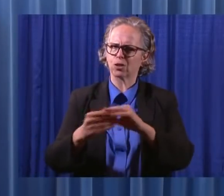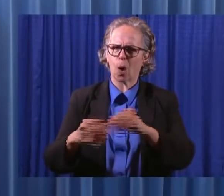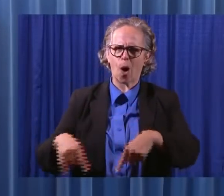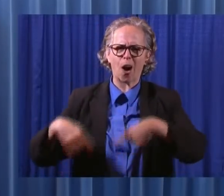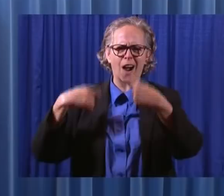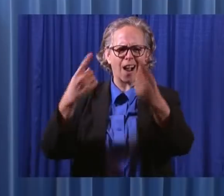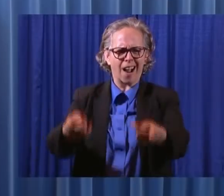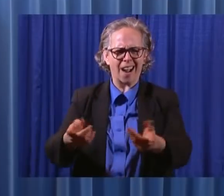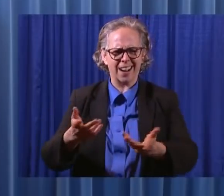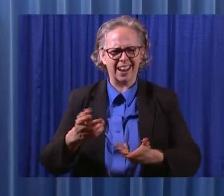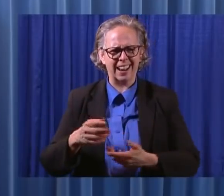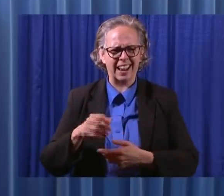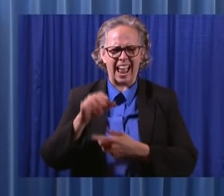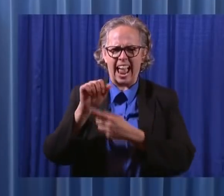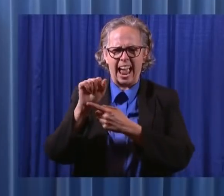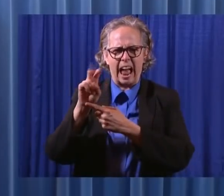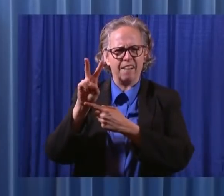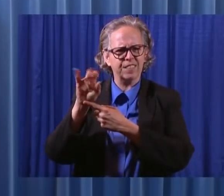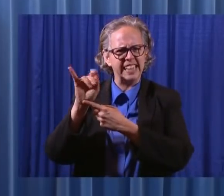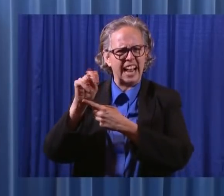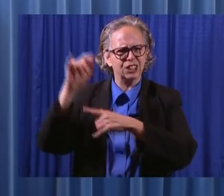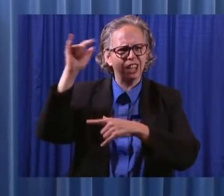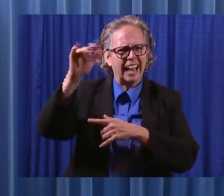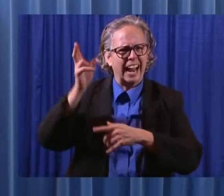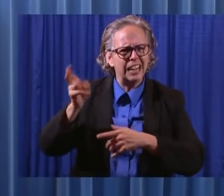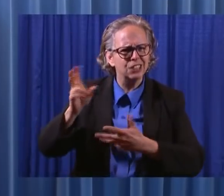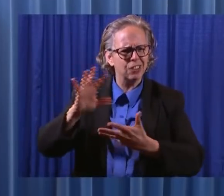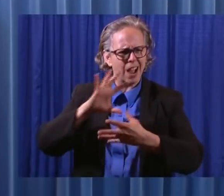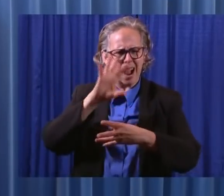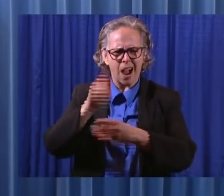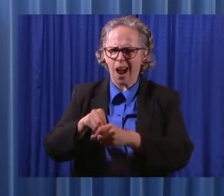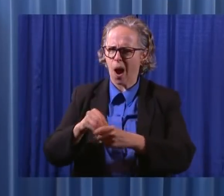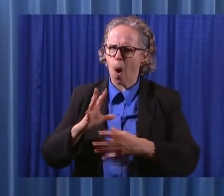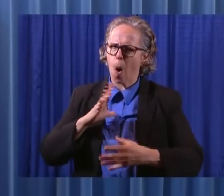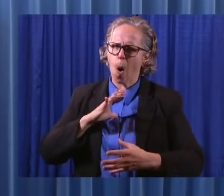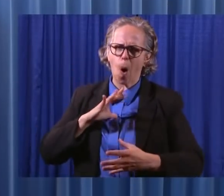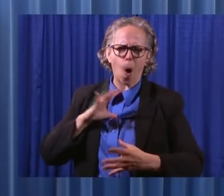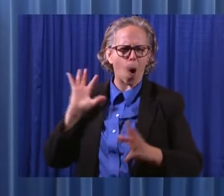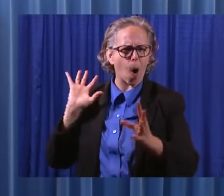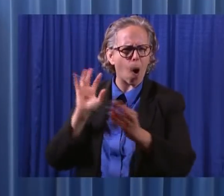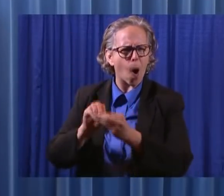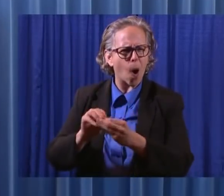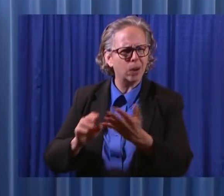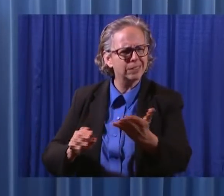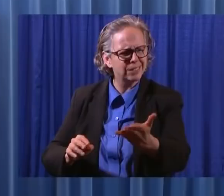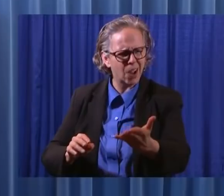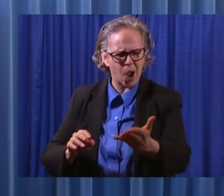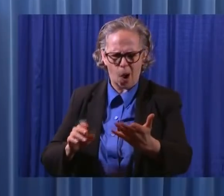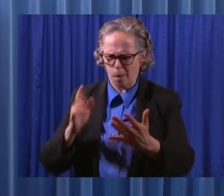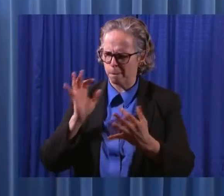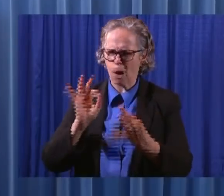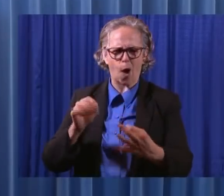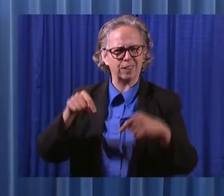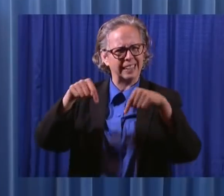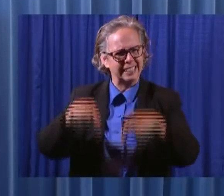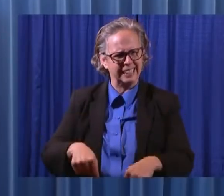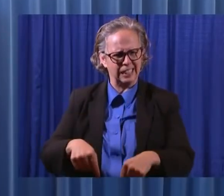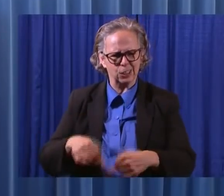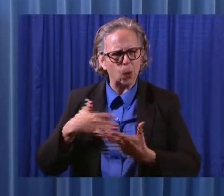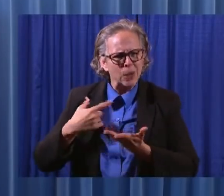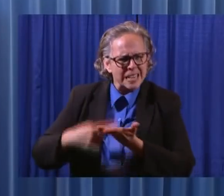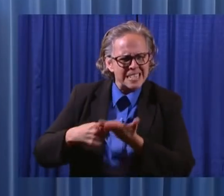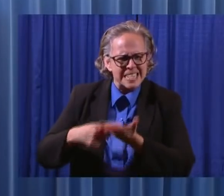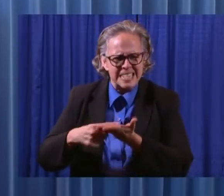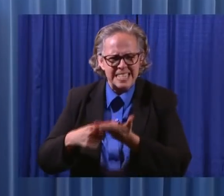working very closely with the Chamber in Dayton and with other officials in Dayton at the